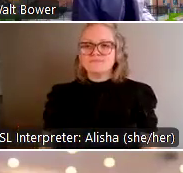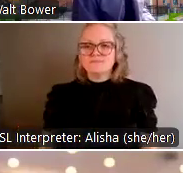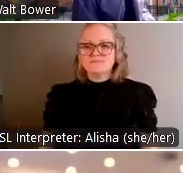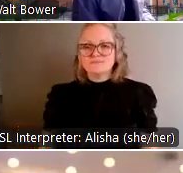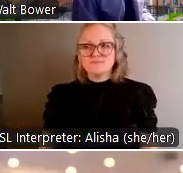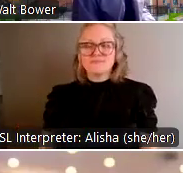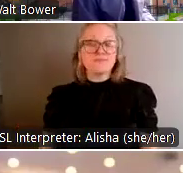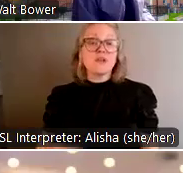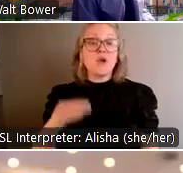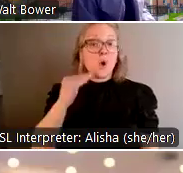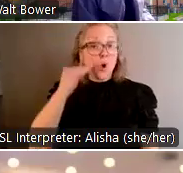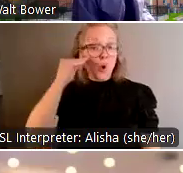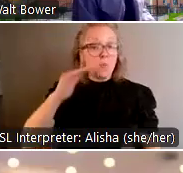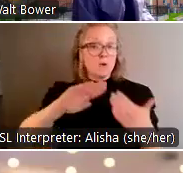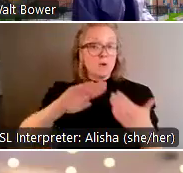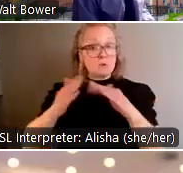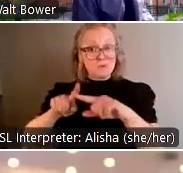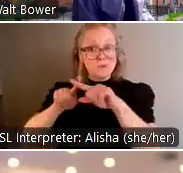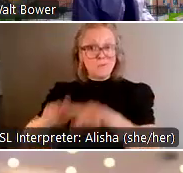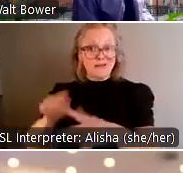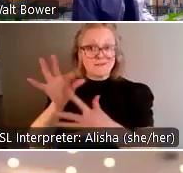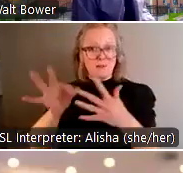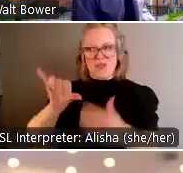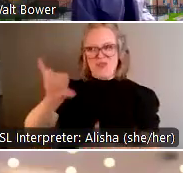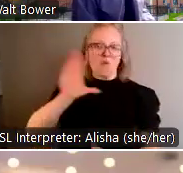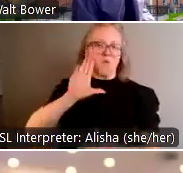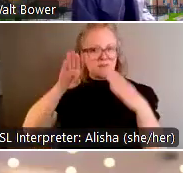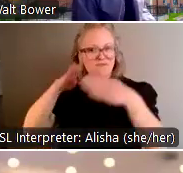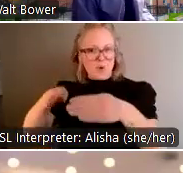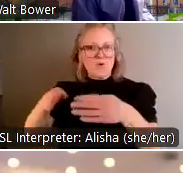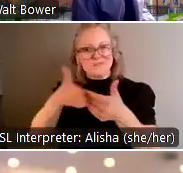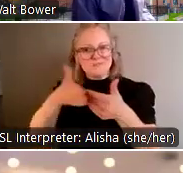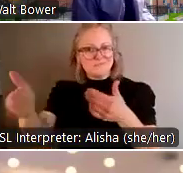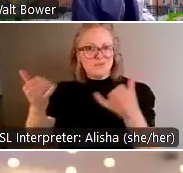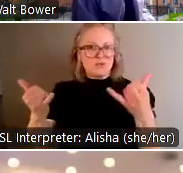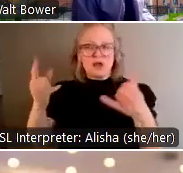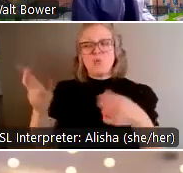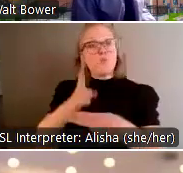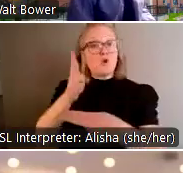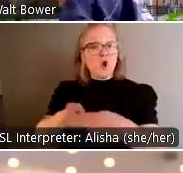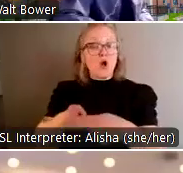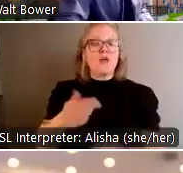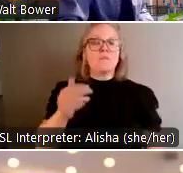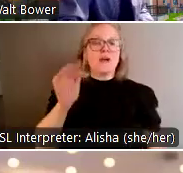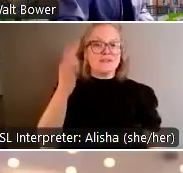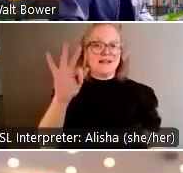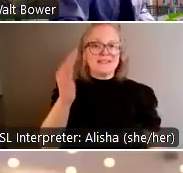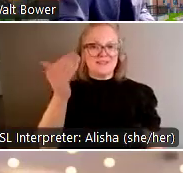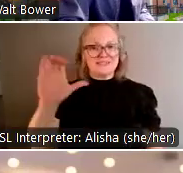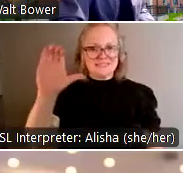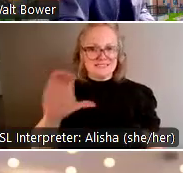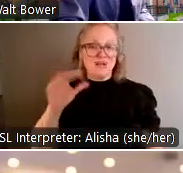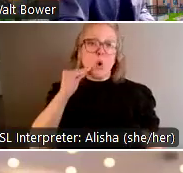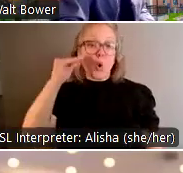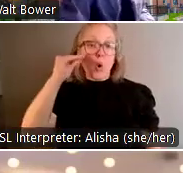Our home and community-based options, and that's what we're going to focus on today, we call these our 1915C home and